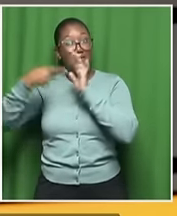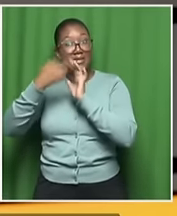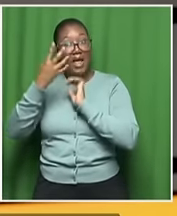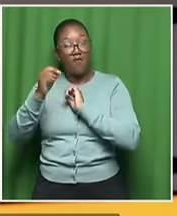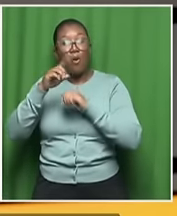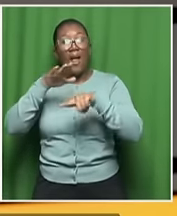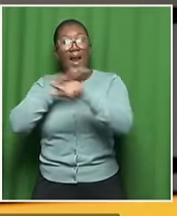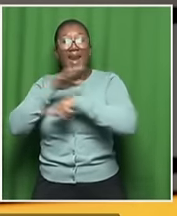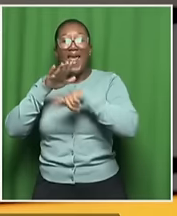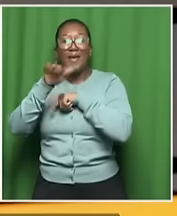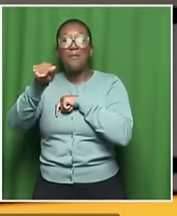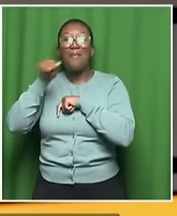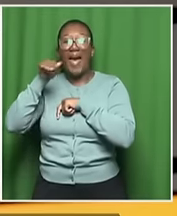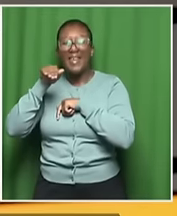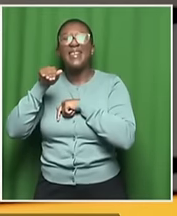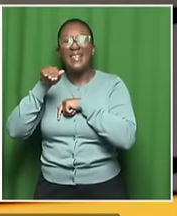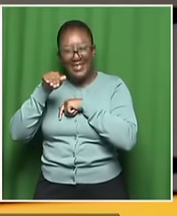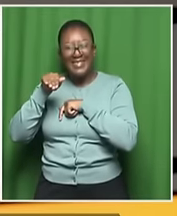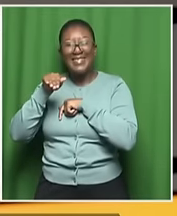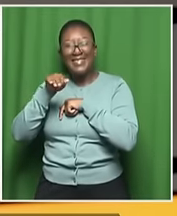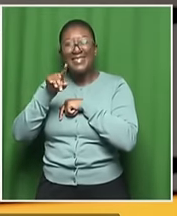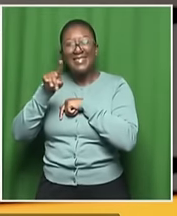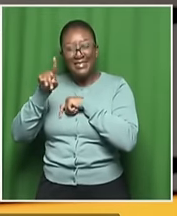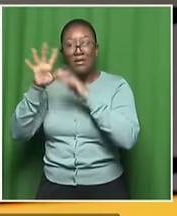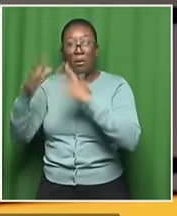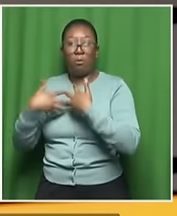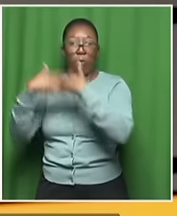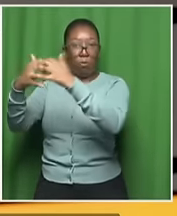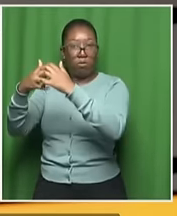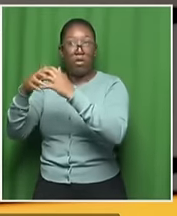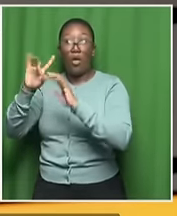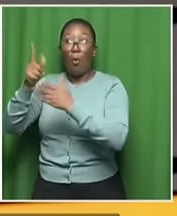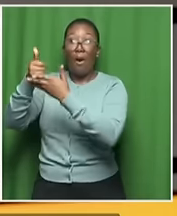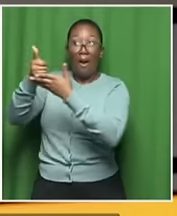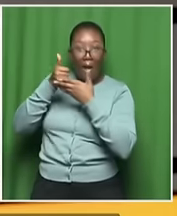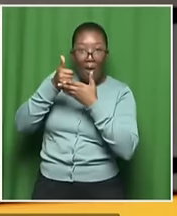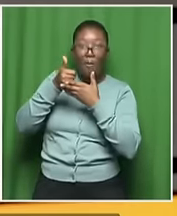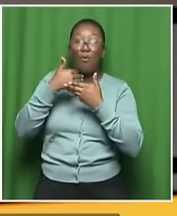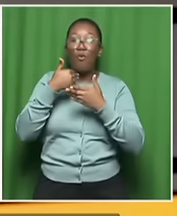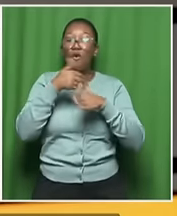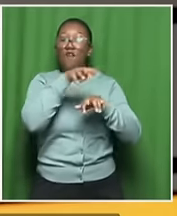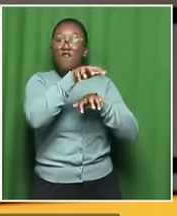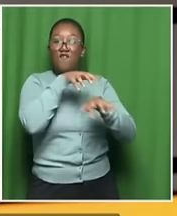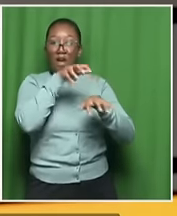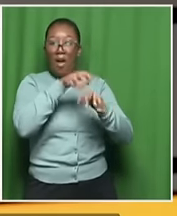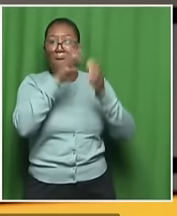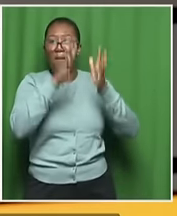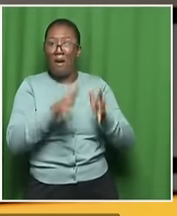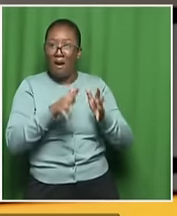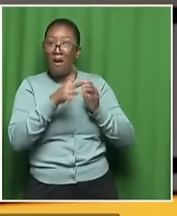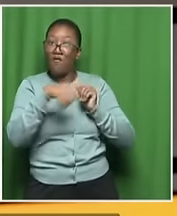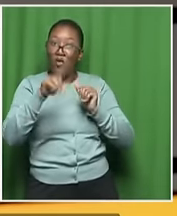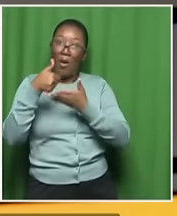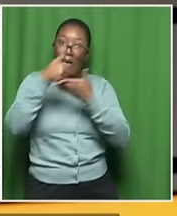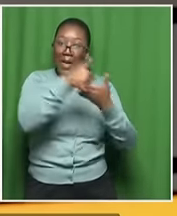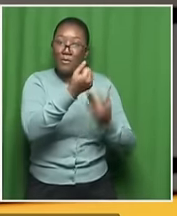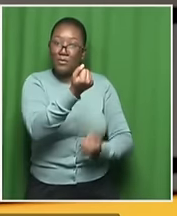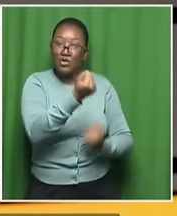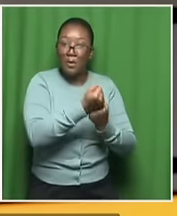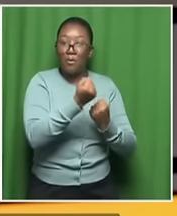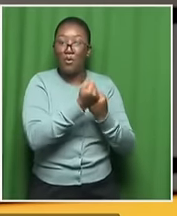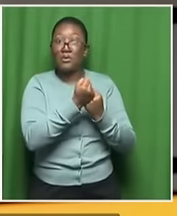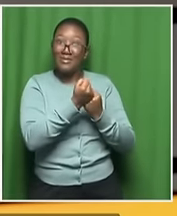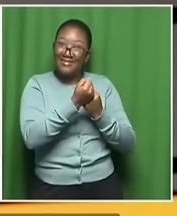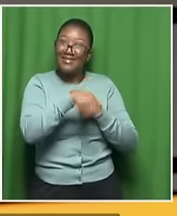who can assist with upcoming farmers so that we do not